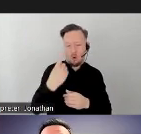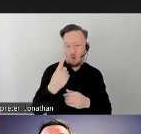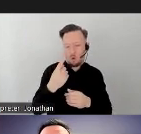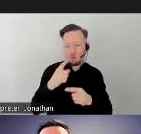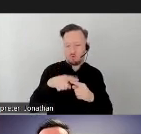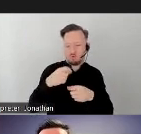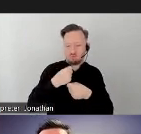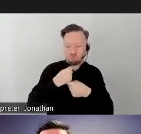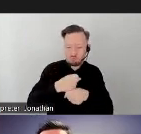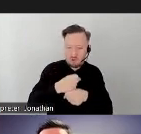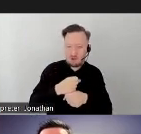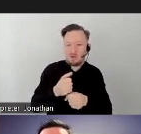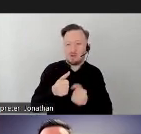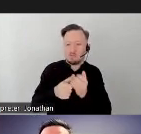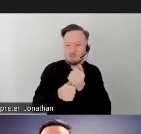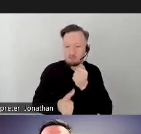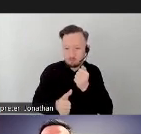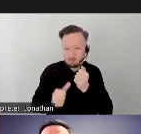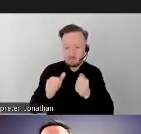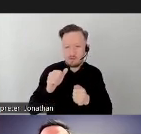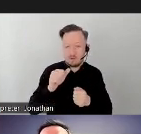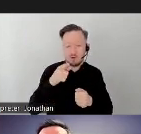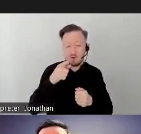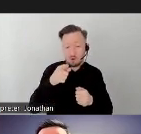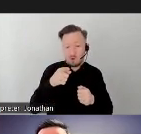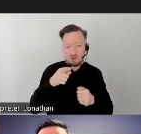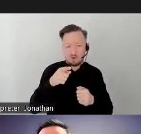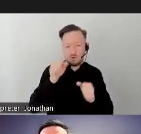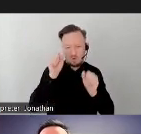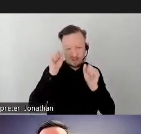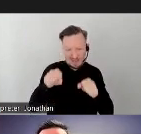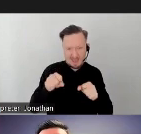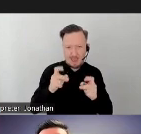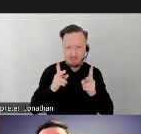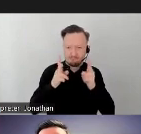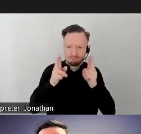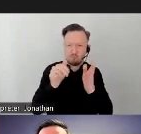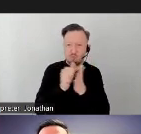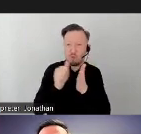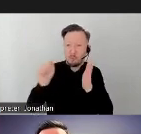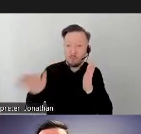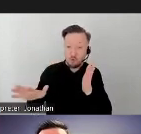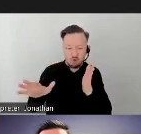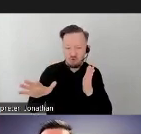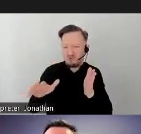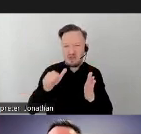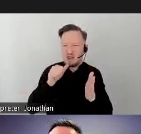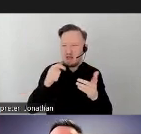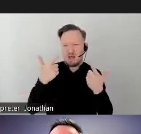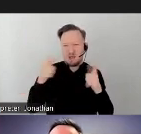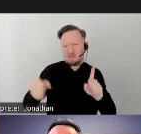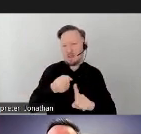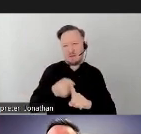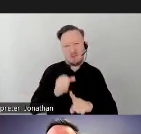colon or all of your colon, and you won't have a significant impact in your life, functionally at least.